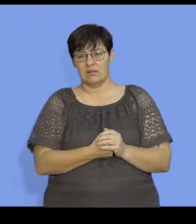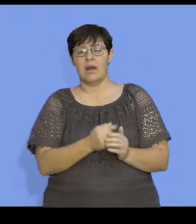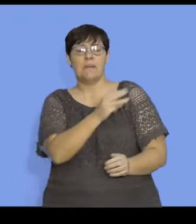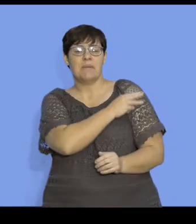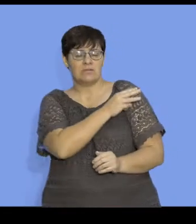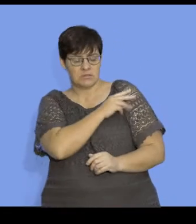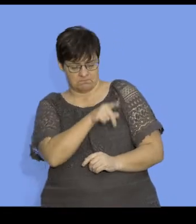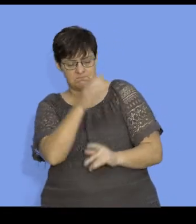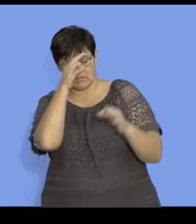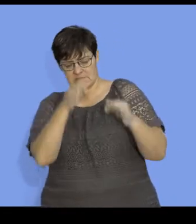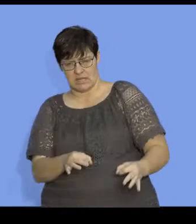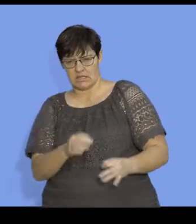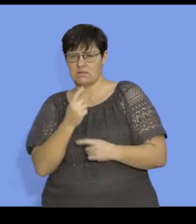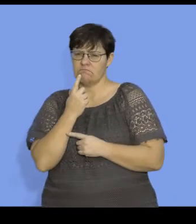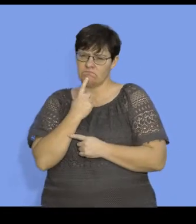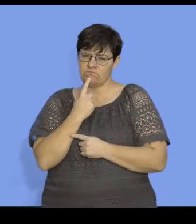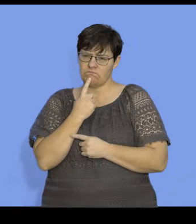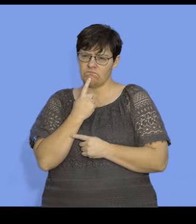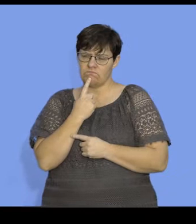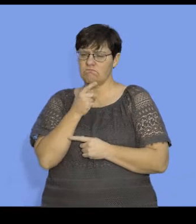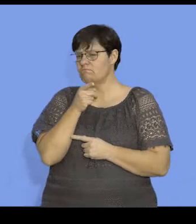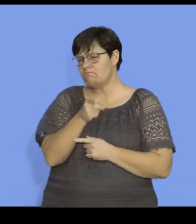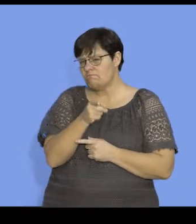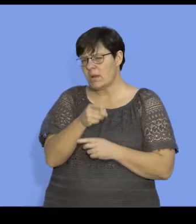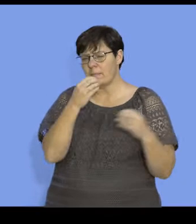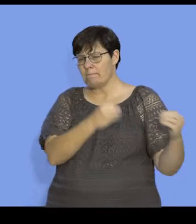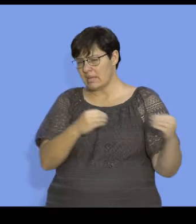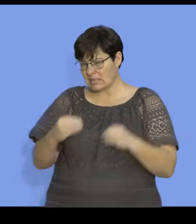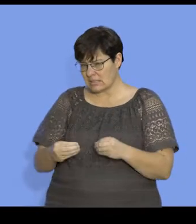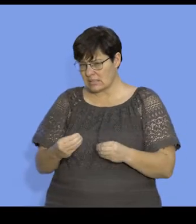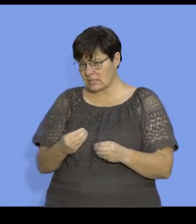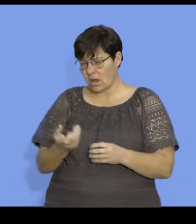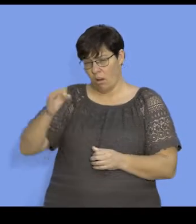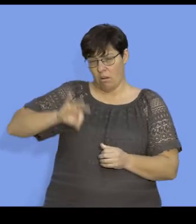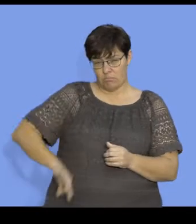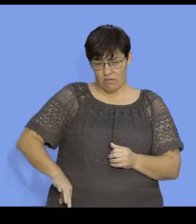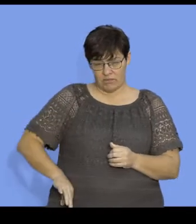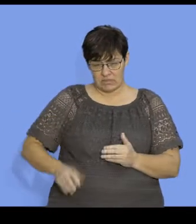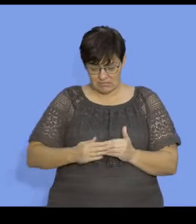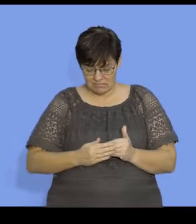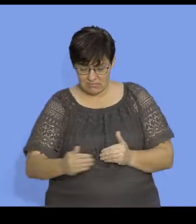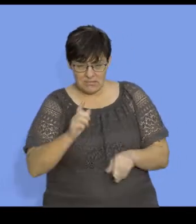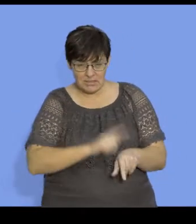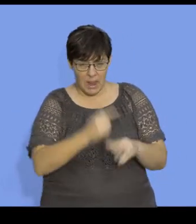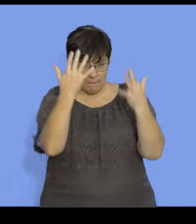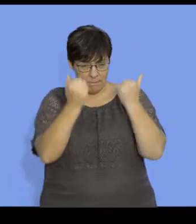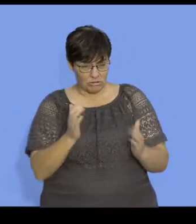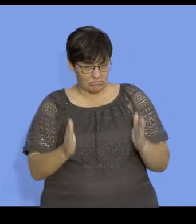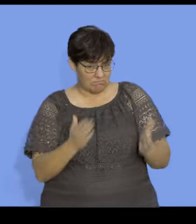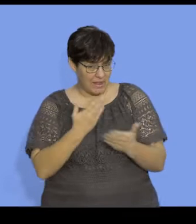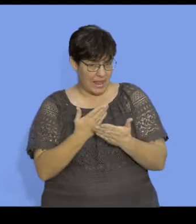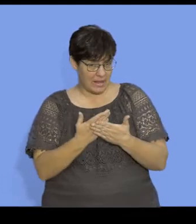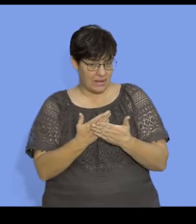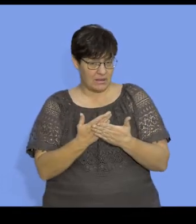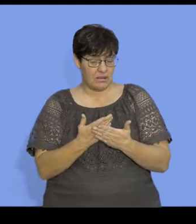can ascertain whether the business will be profitable over the budget period. So